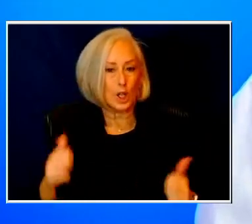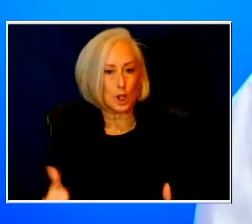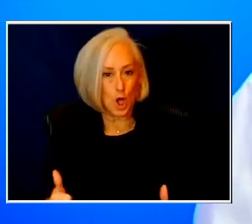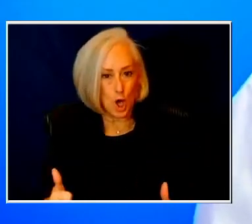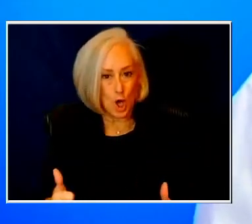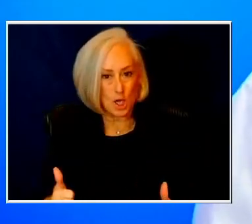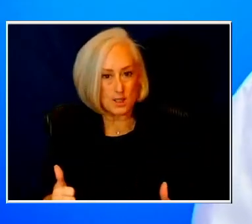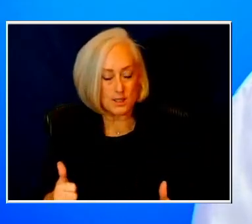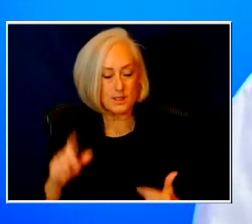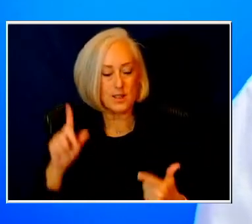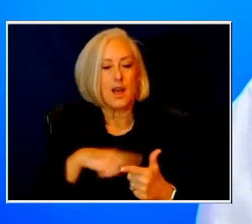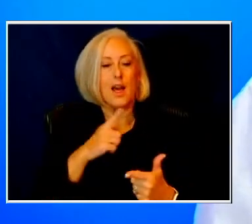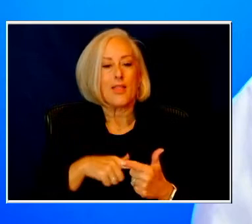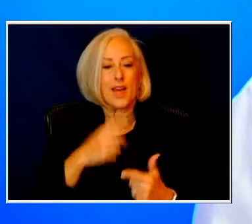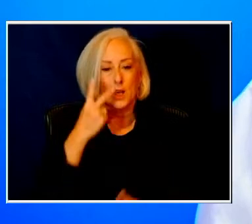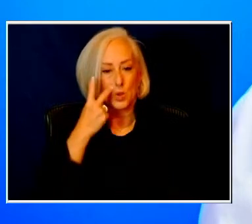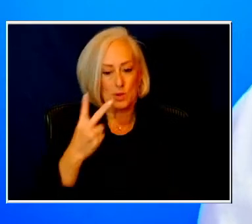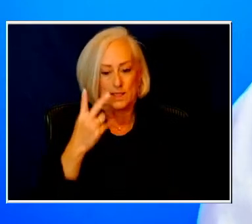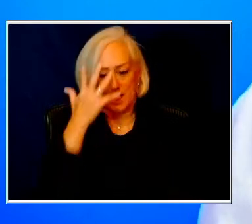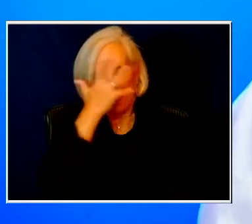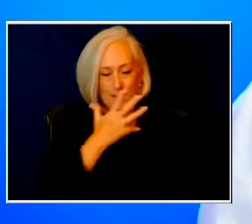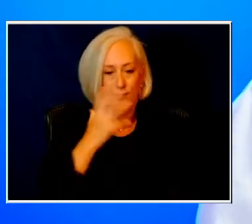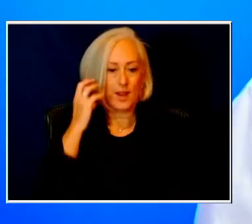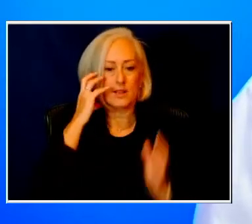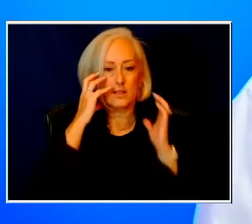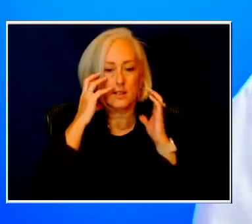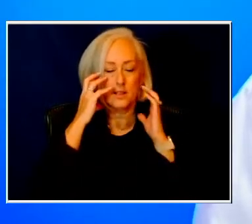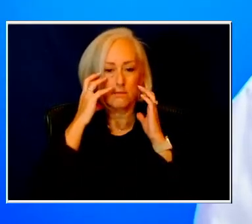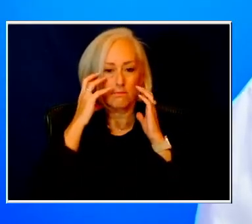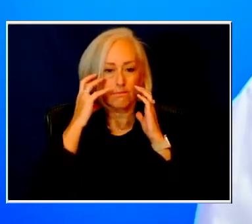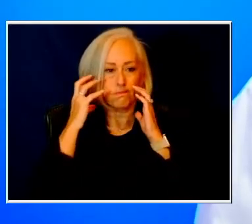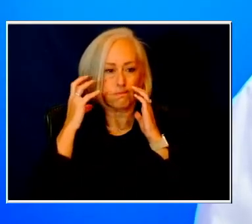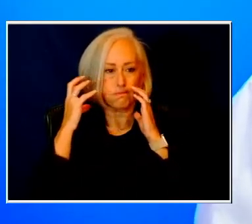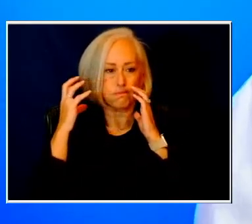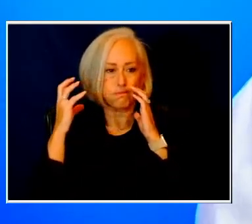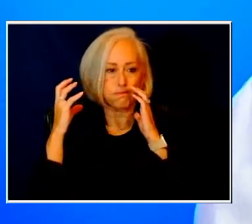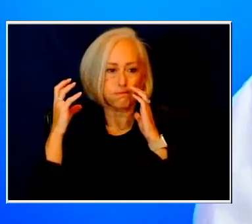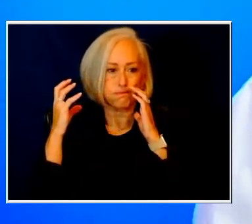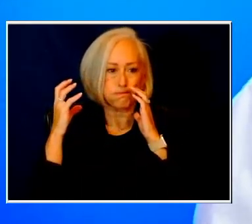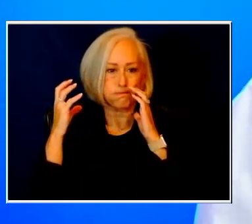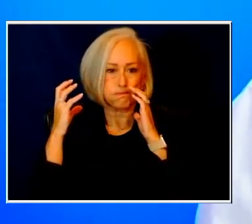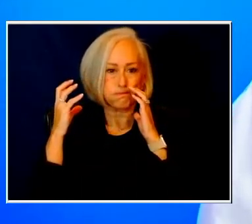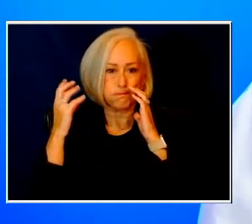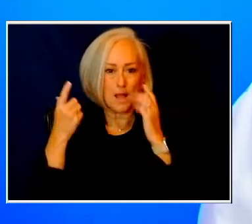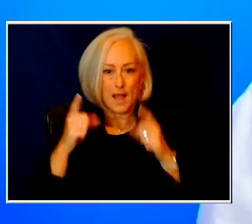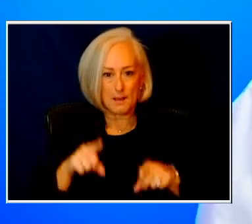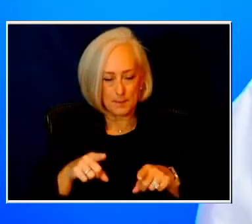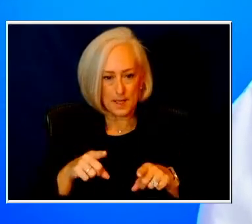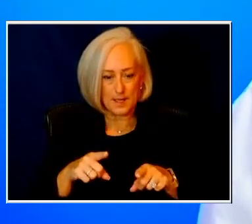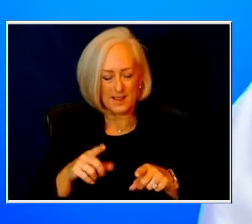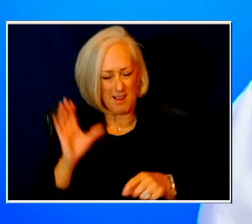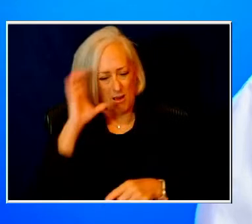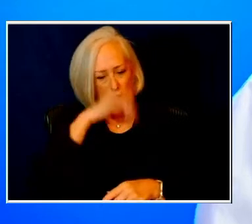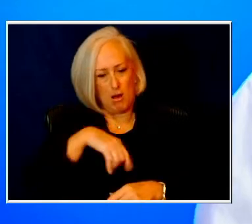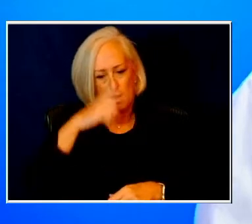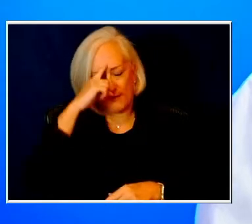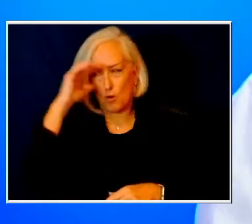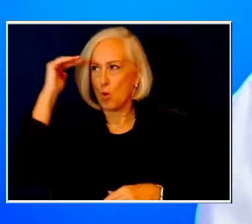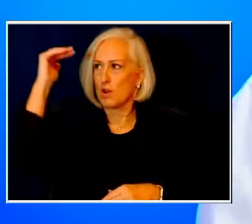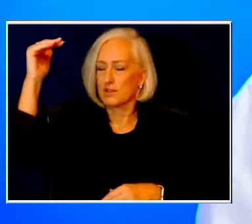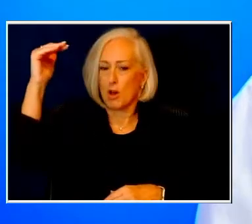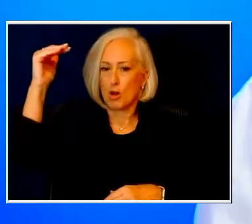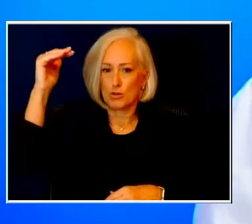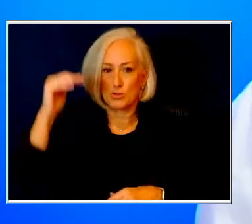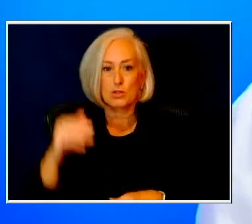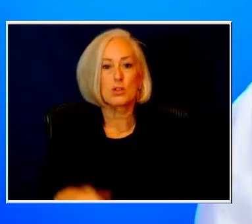to appear, and asymmetry in the face. Those are a little unusual in adults, although certain tumors like neurofibromas do